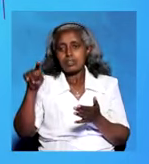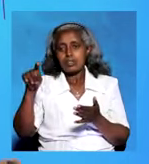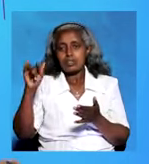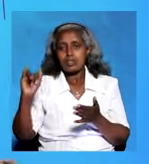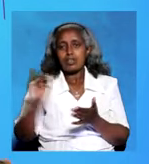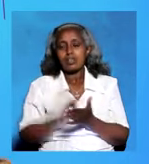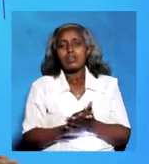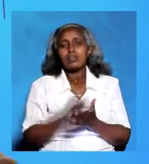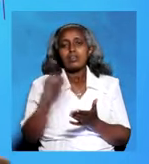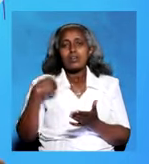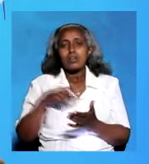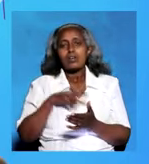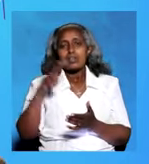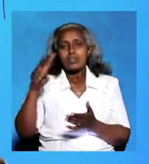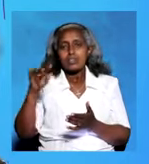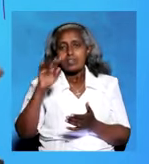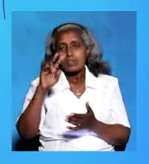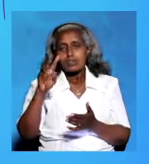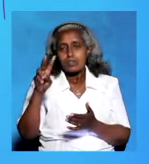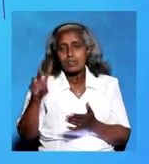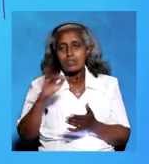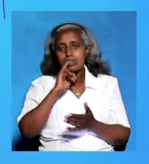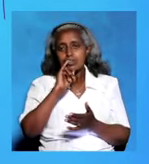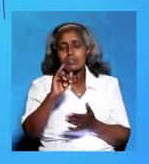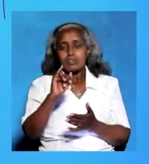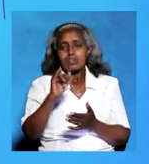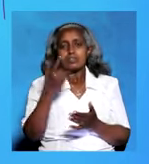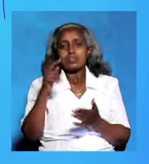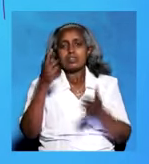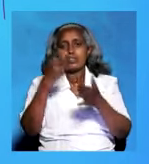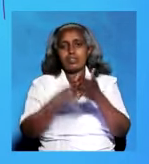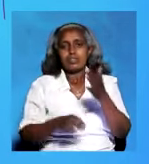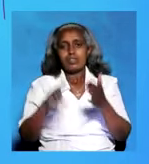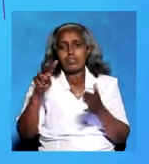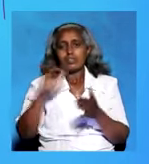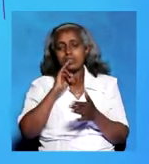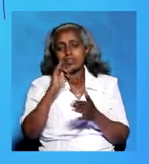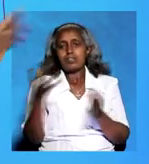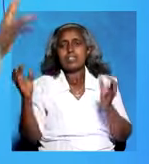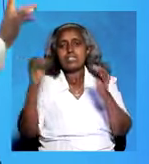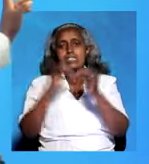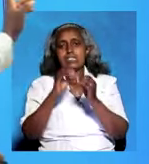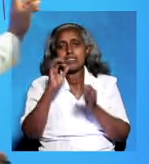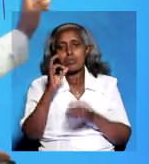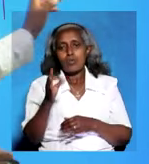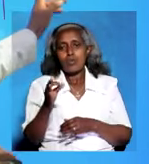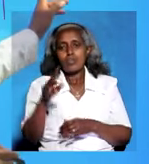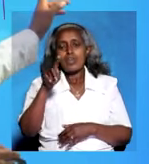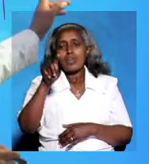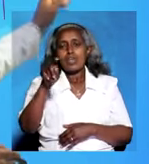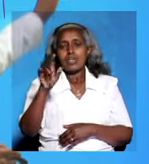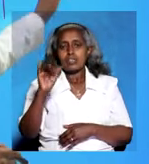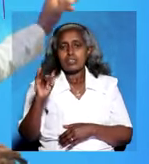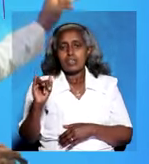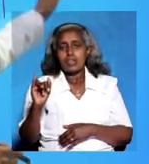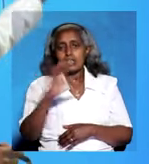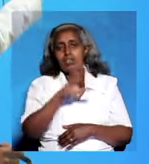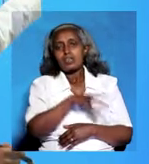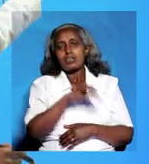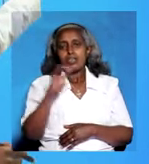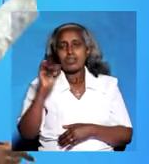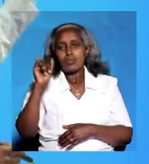our vector v, it's a resultant vector. It is the sum of xi